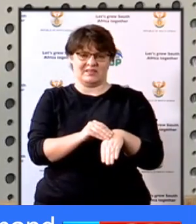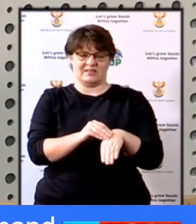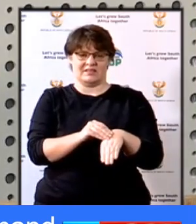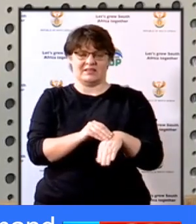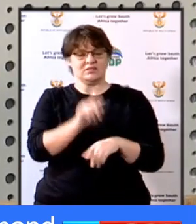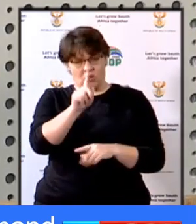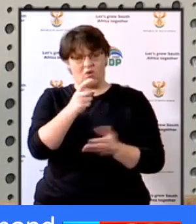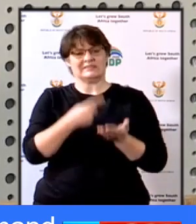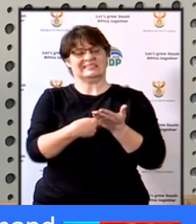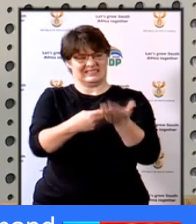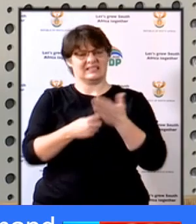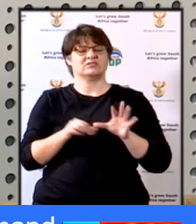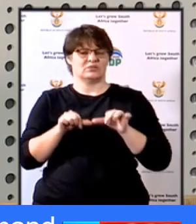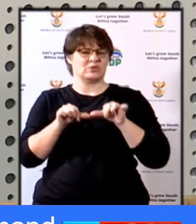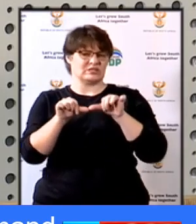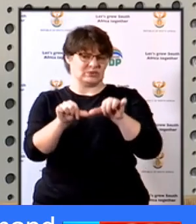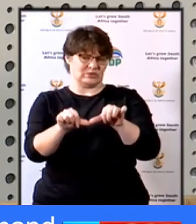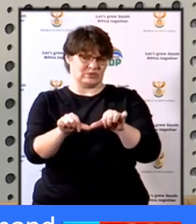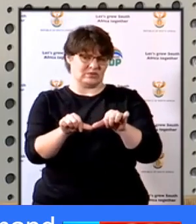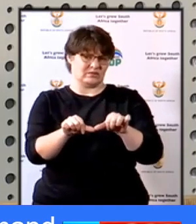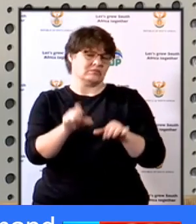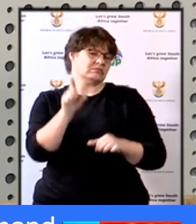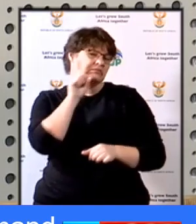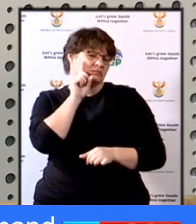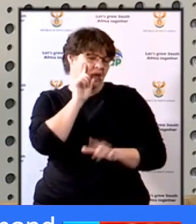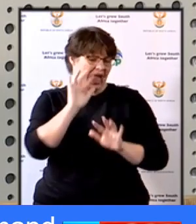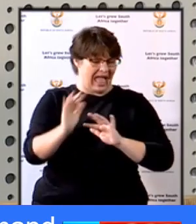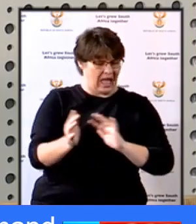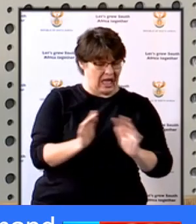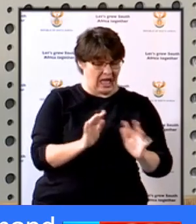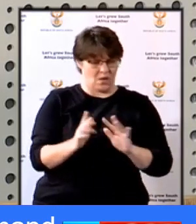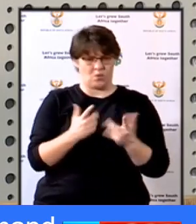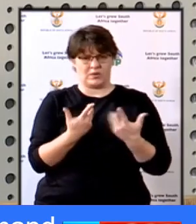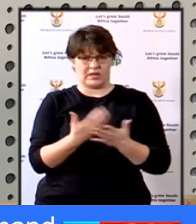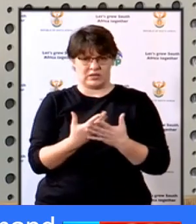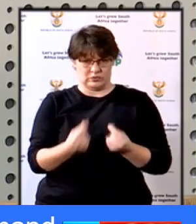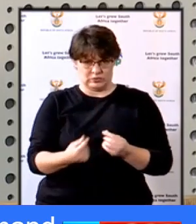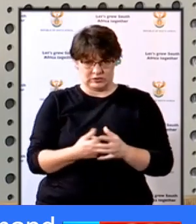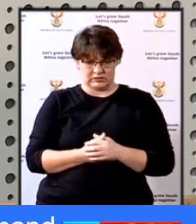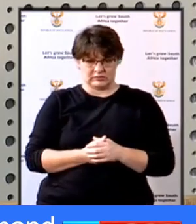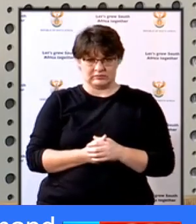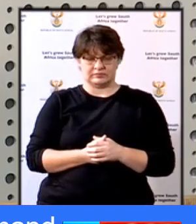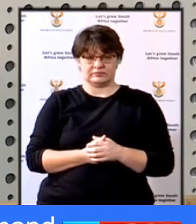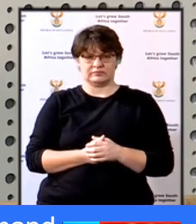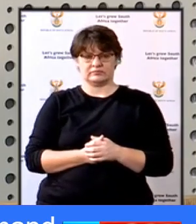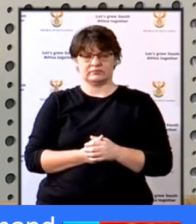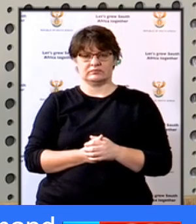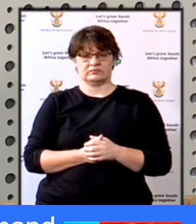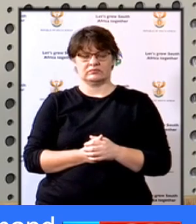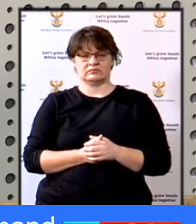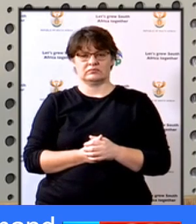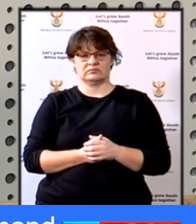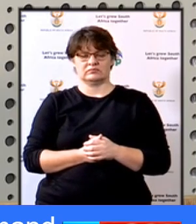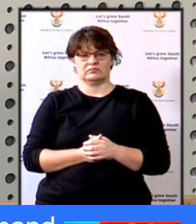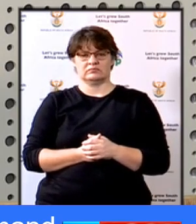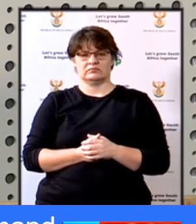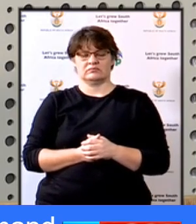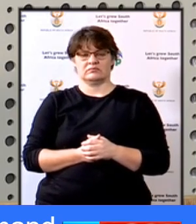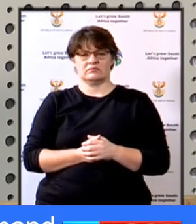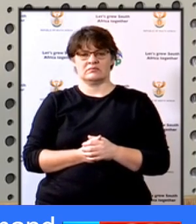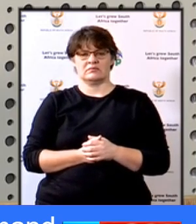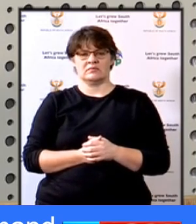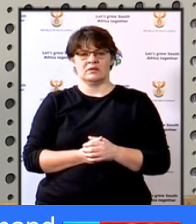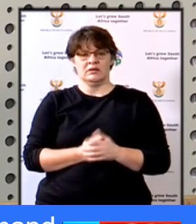the discussion is going on to see how that can be mitigated. And once that